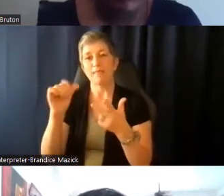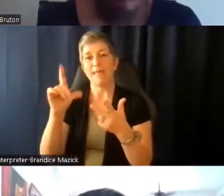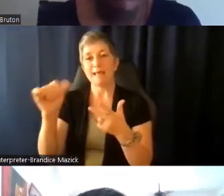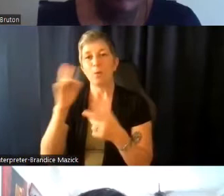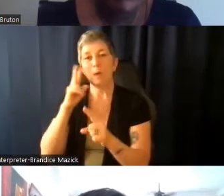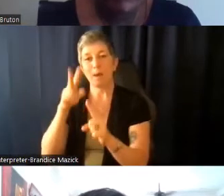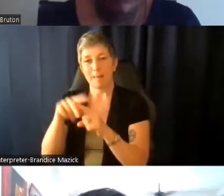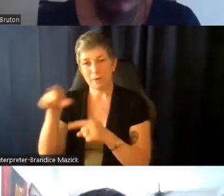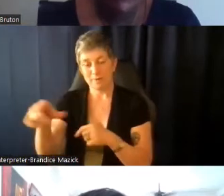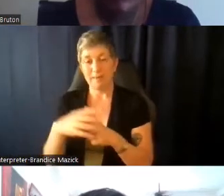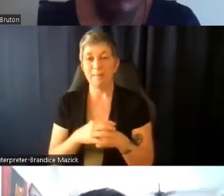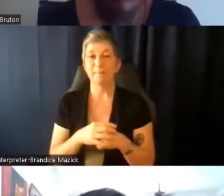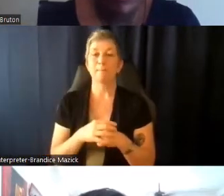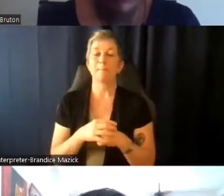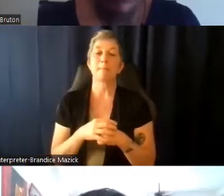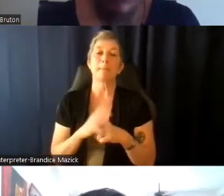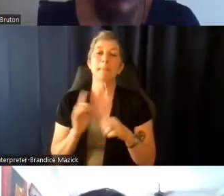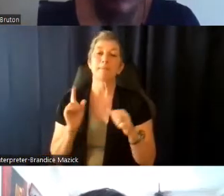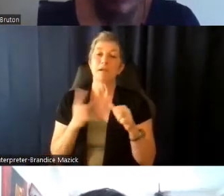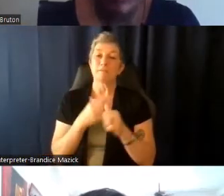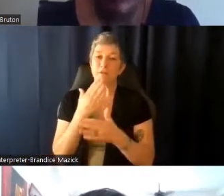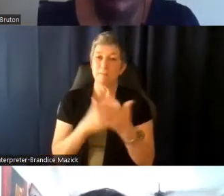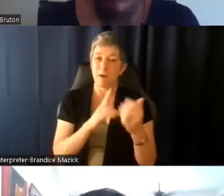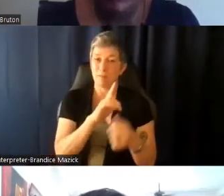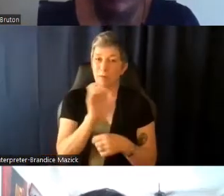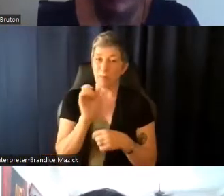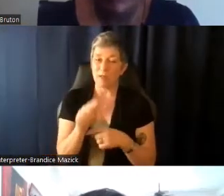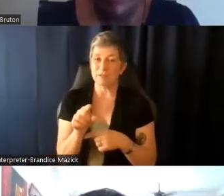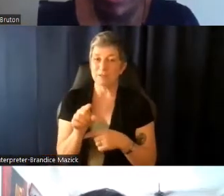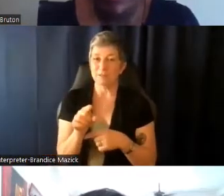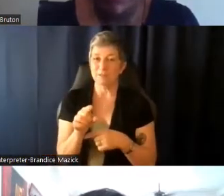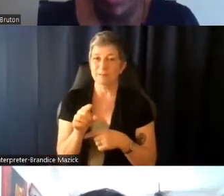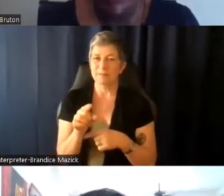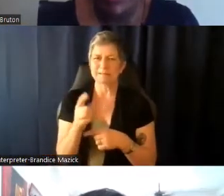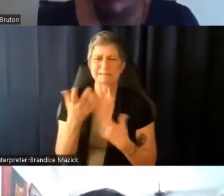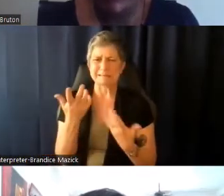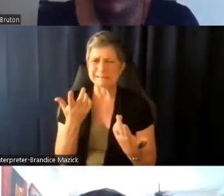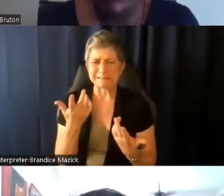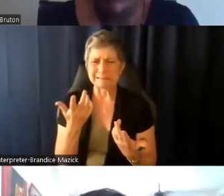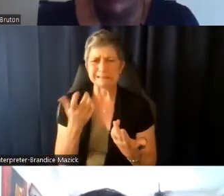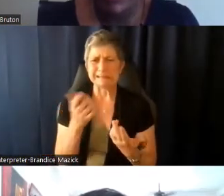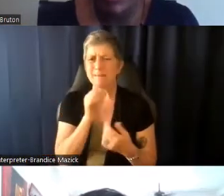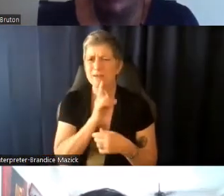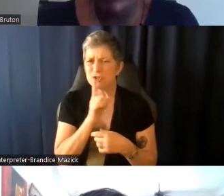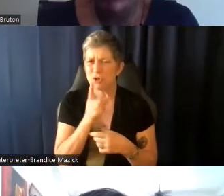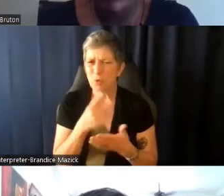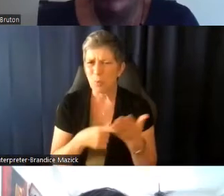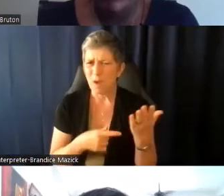Now, regarding the first, I think part of the question, I think I would need just a little bit more on that because I'm not quite too sure.